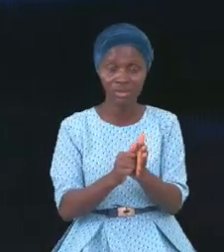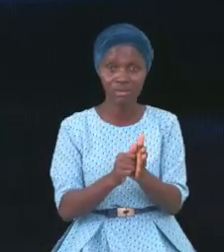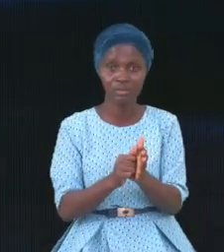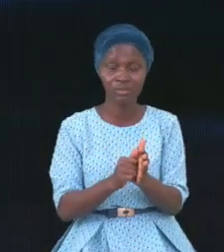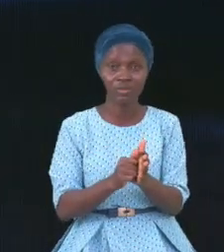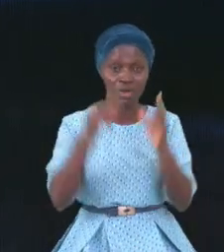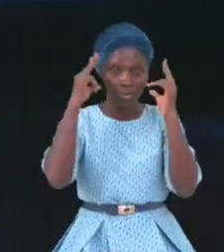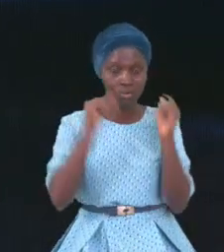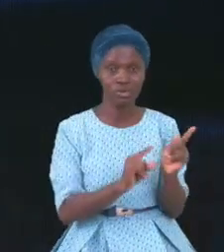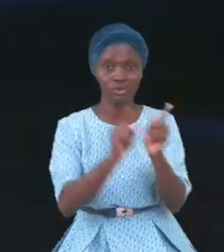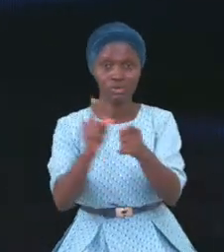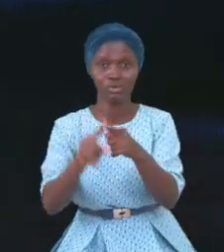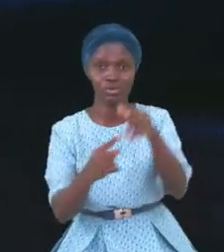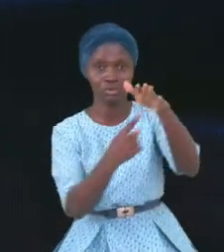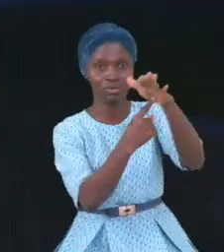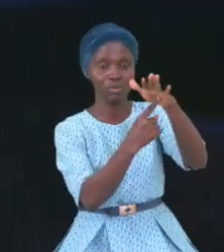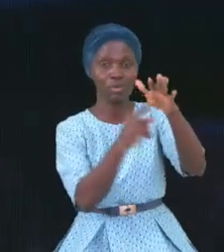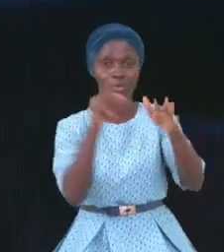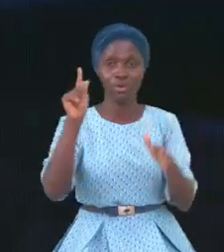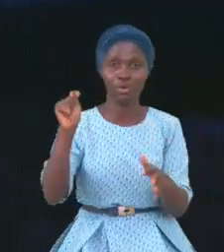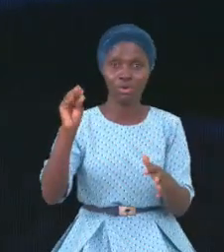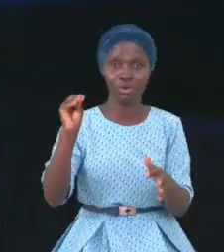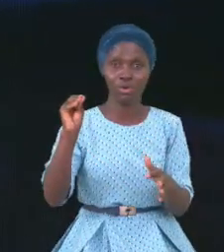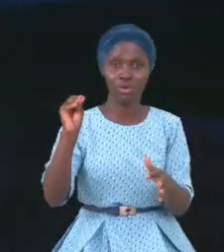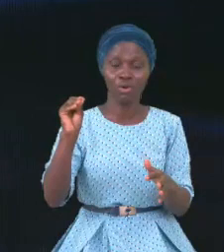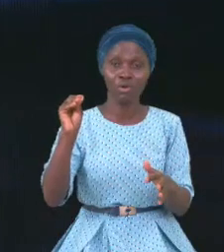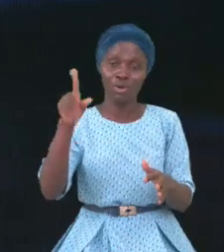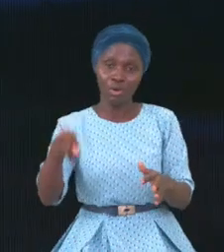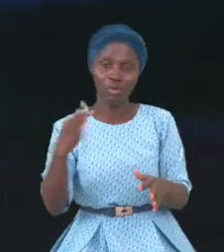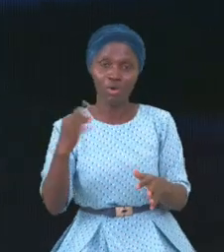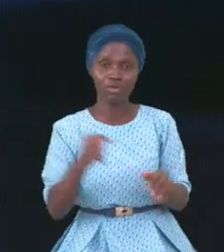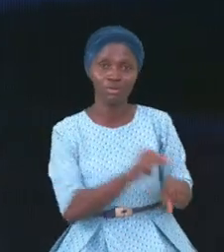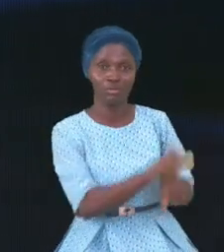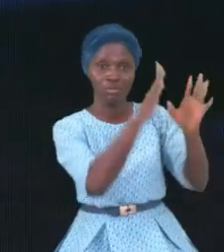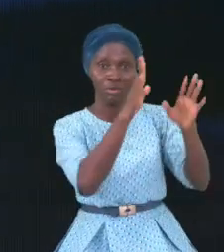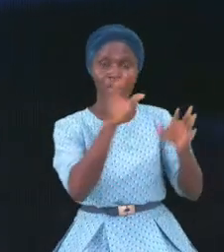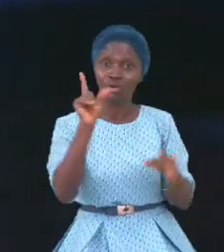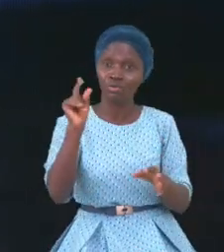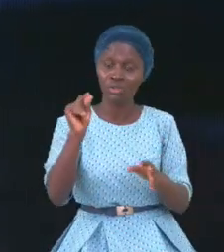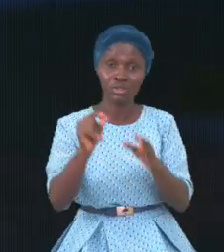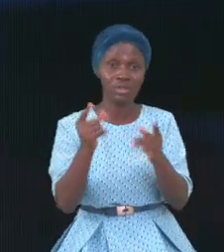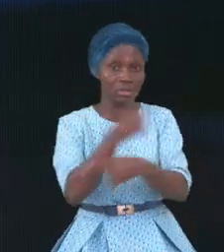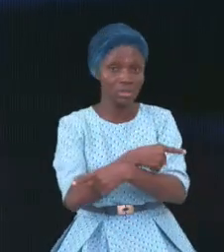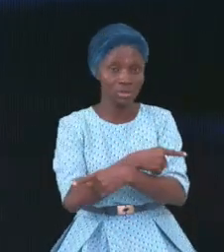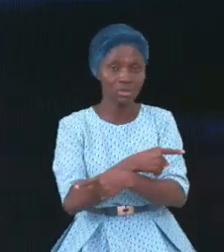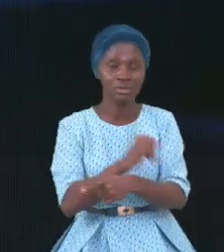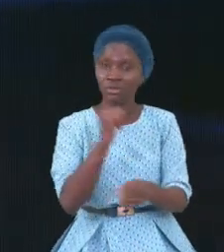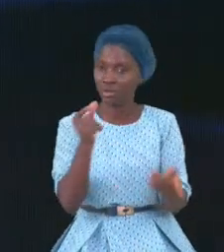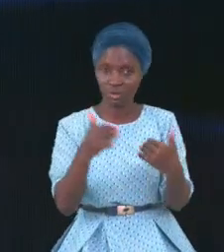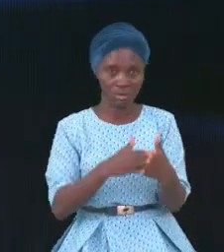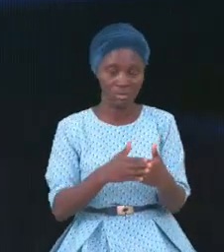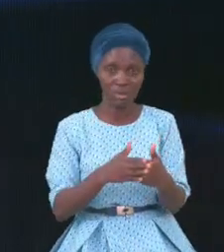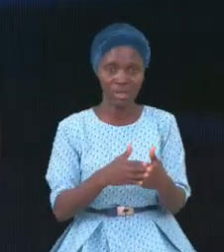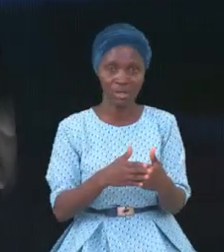top of the mountain. 40 days he had not gone back, and Joshua did not abscond. Joshua